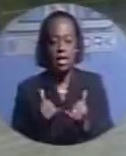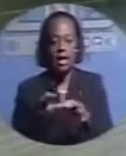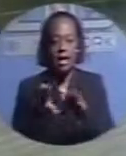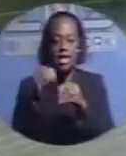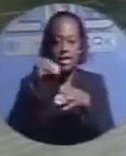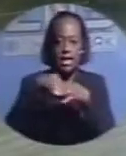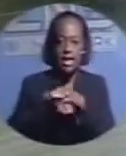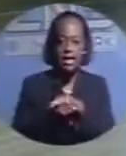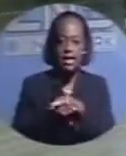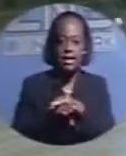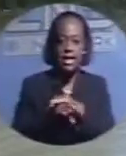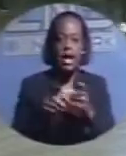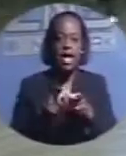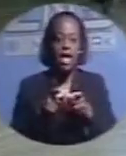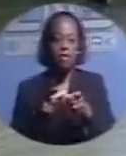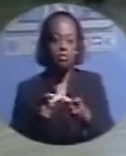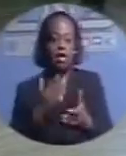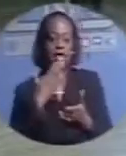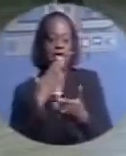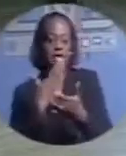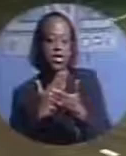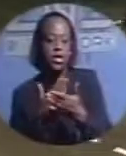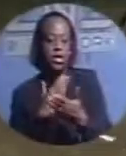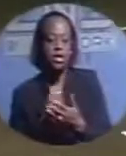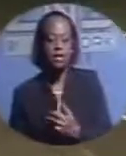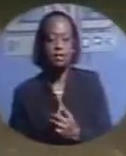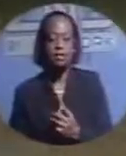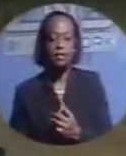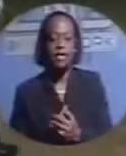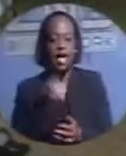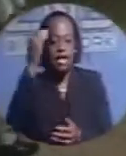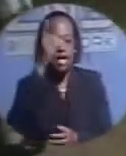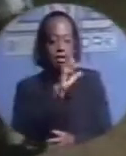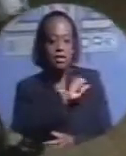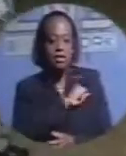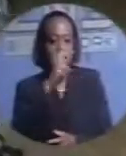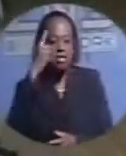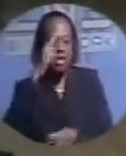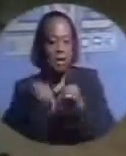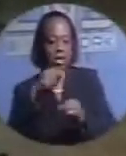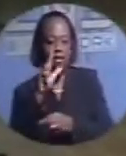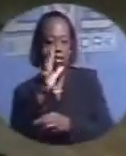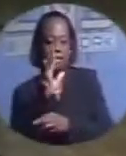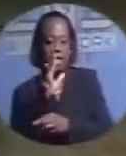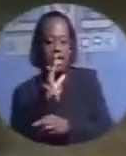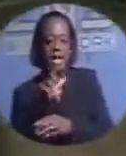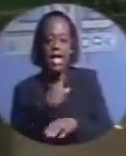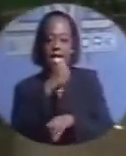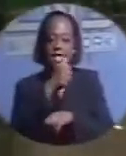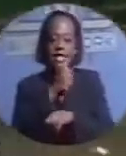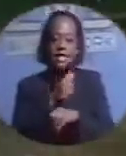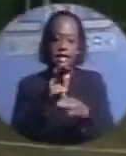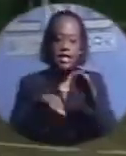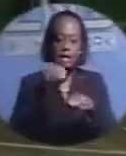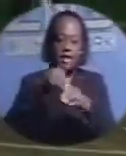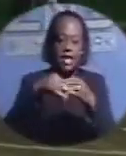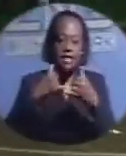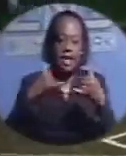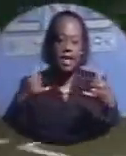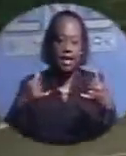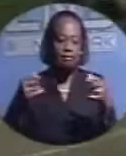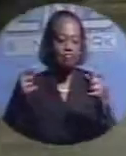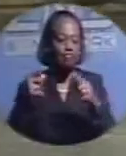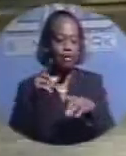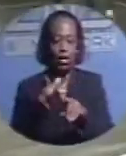it inside, and the runner is good. Dario Seymour thinking about the three, but he steps inside the line and hits the long